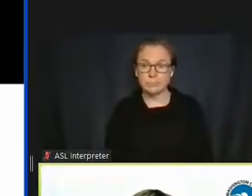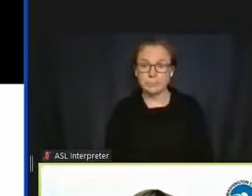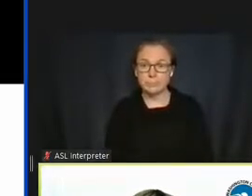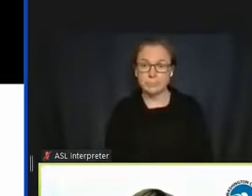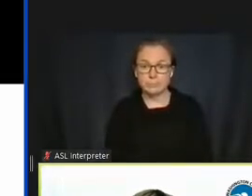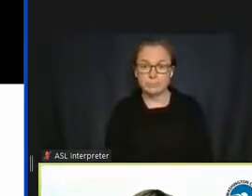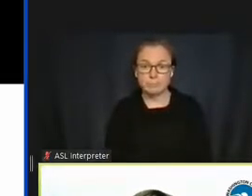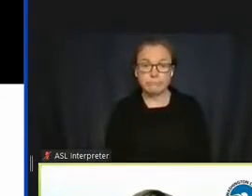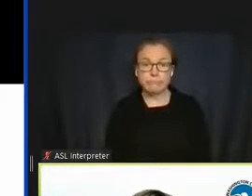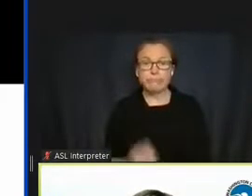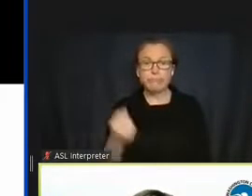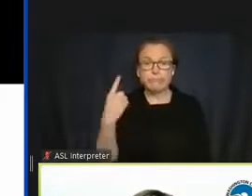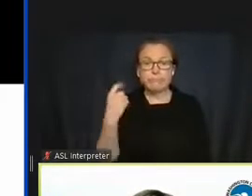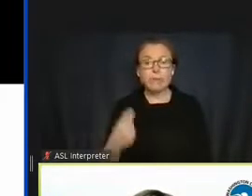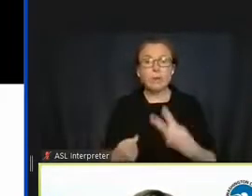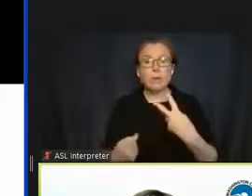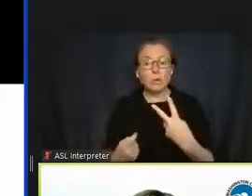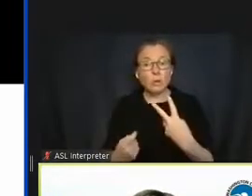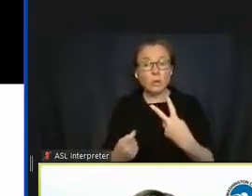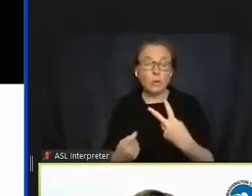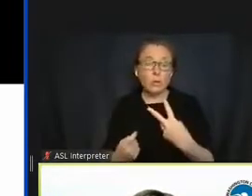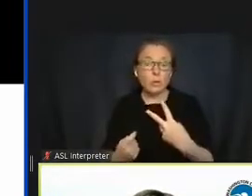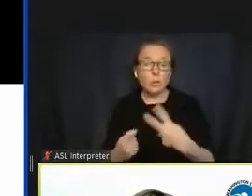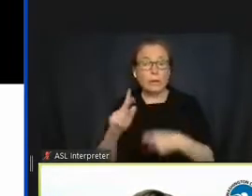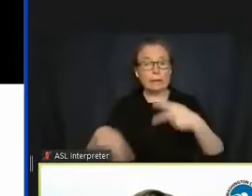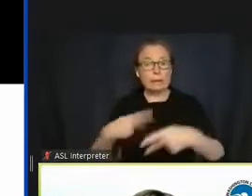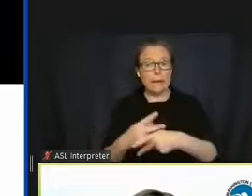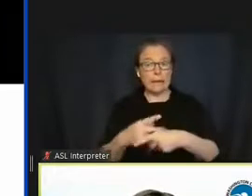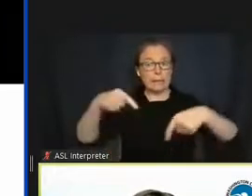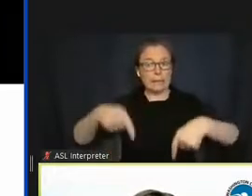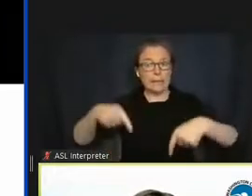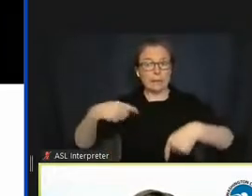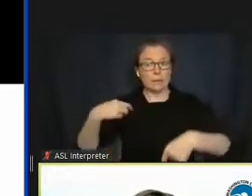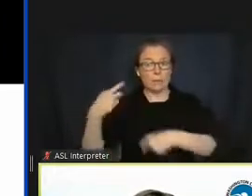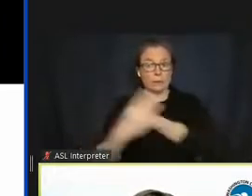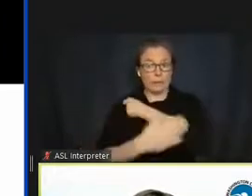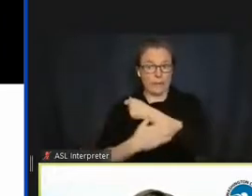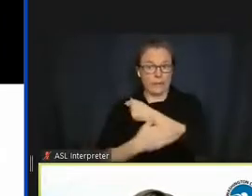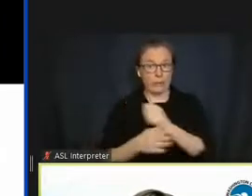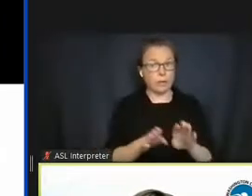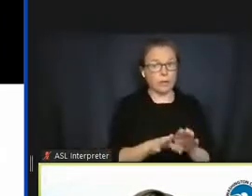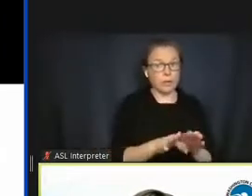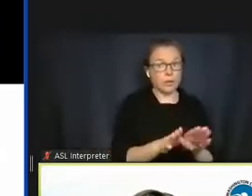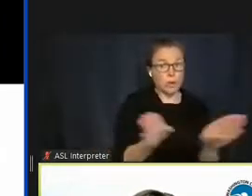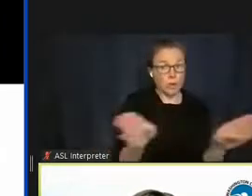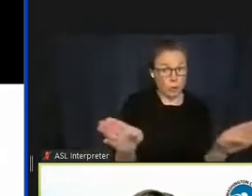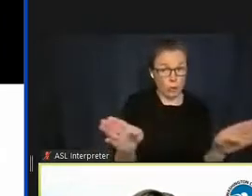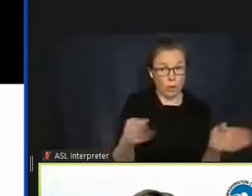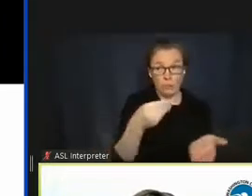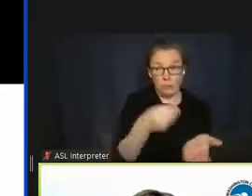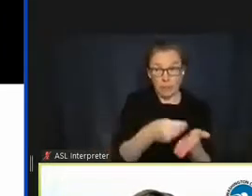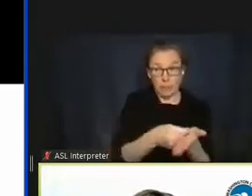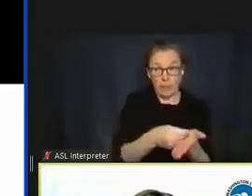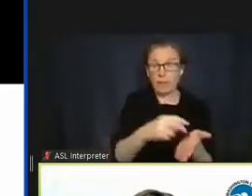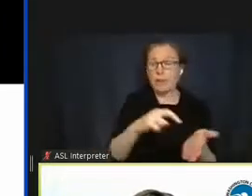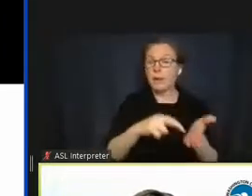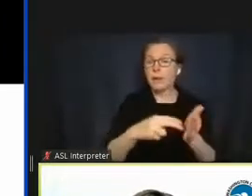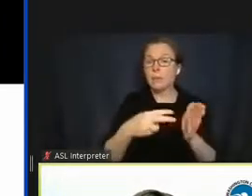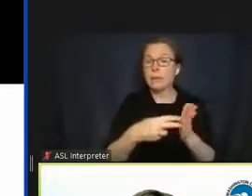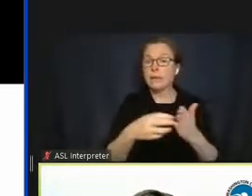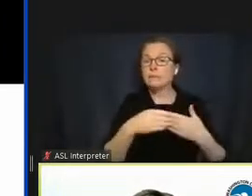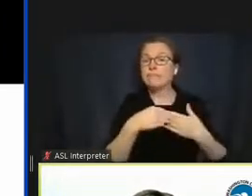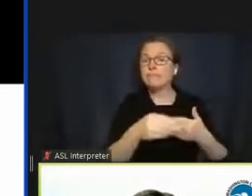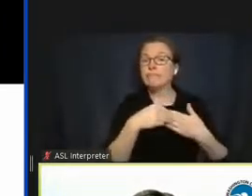The 2 primary types of funds in Washington County are the general fund, which is the discretionary portion of the